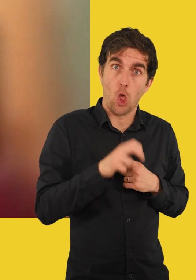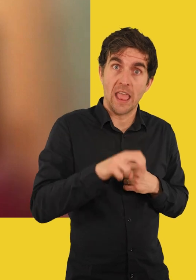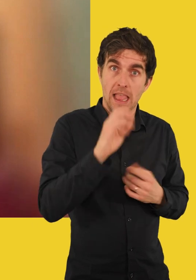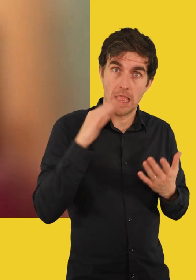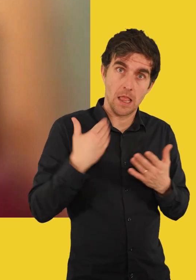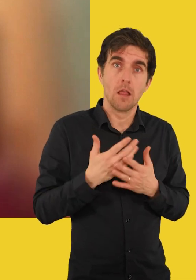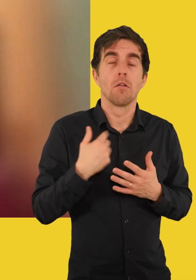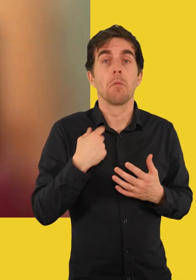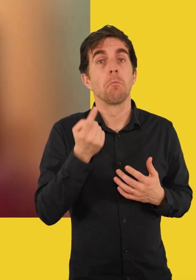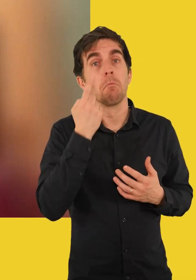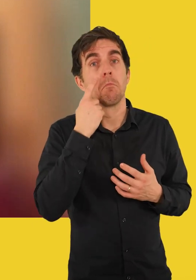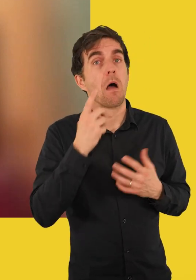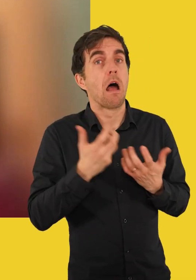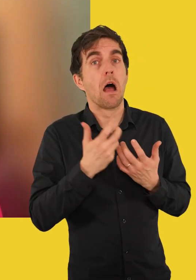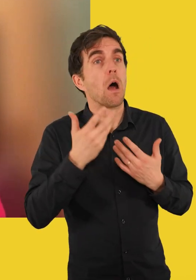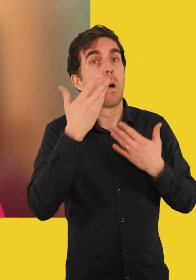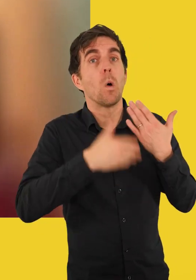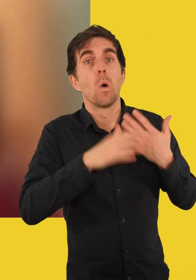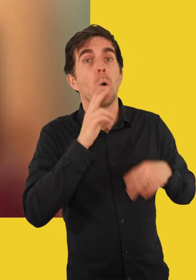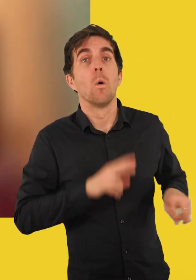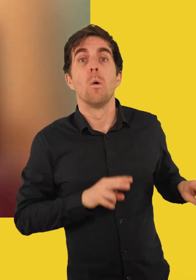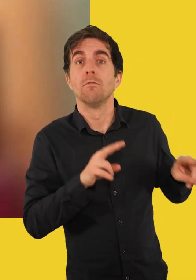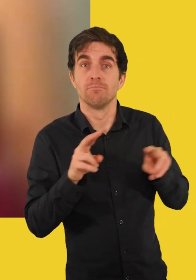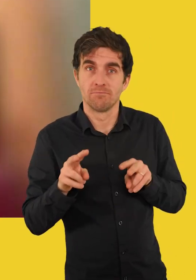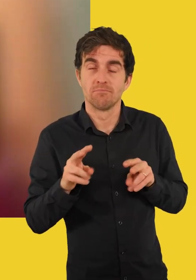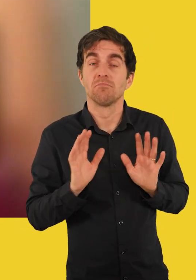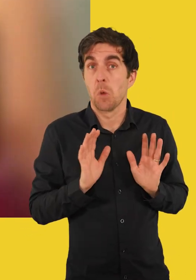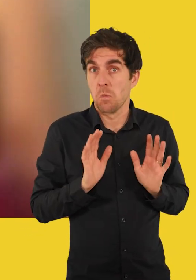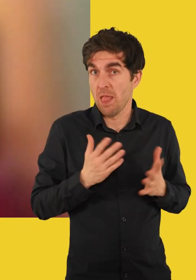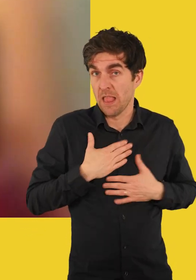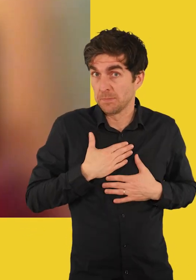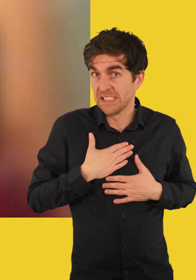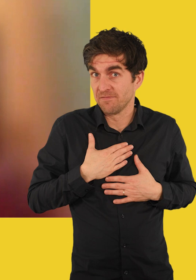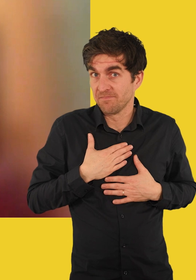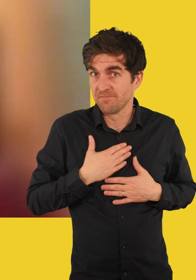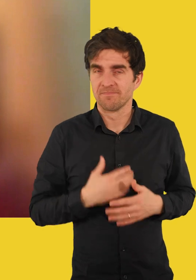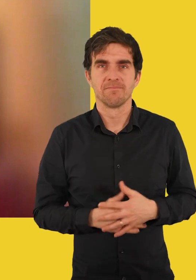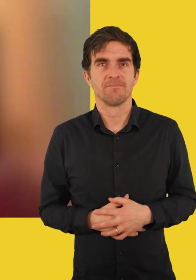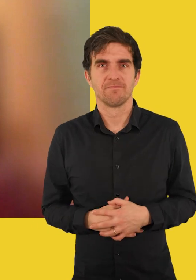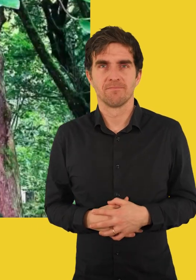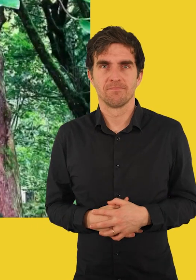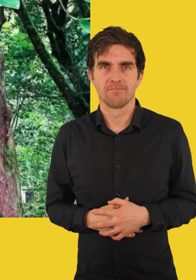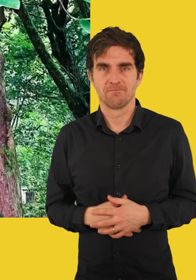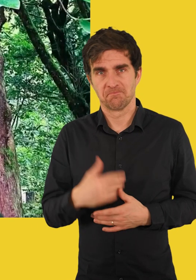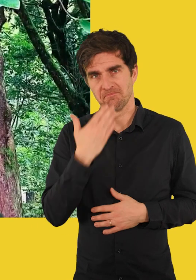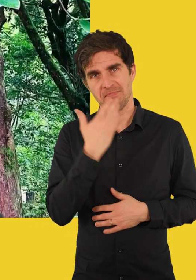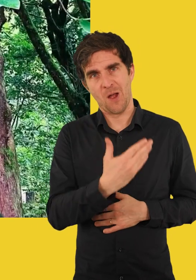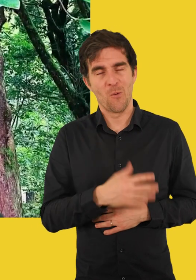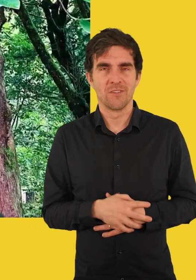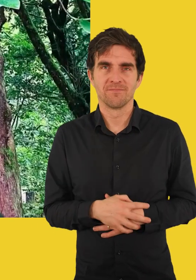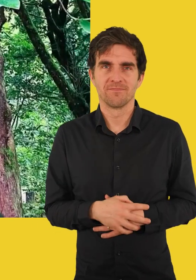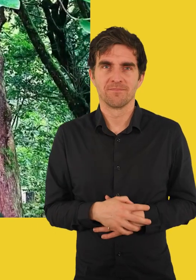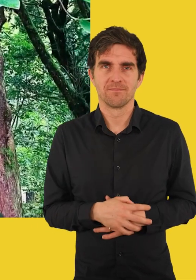journey, and let's see how we go forward from there. But yeah, that's me. Thank you,